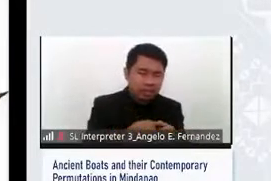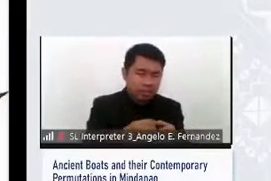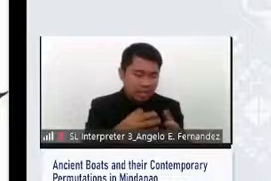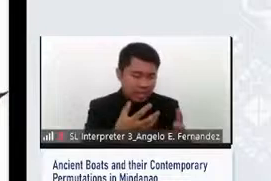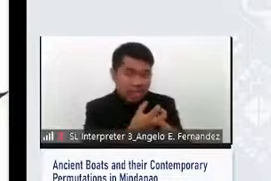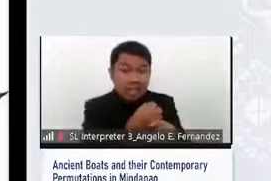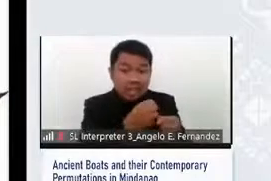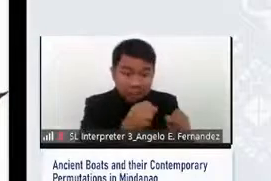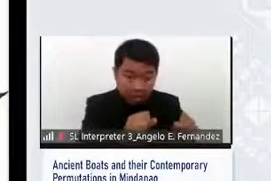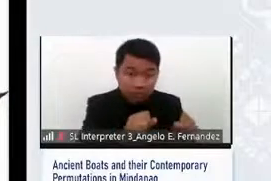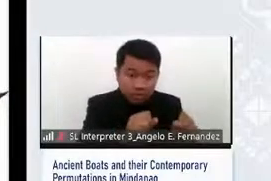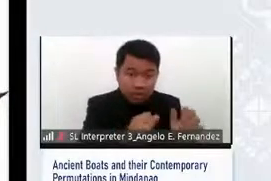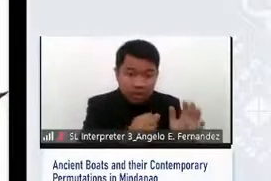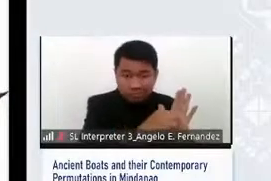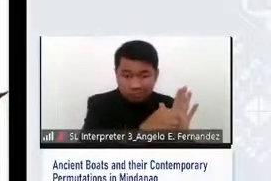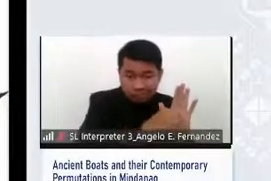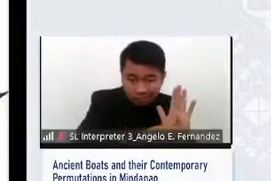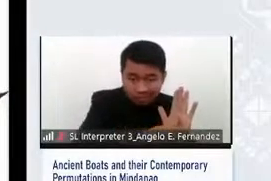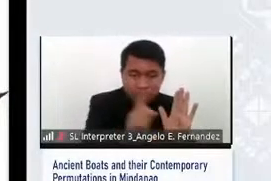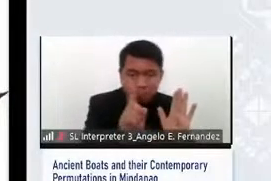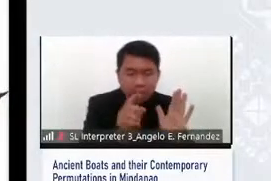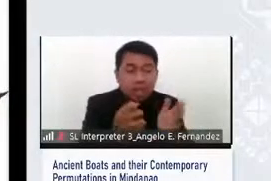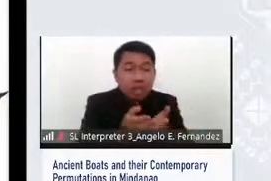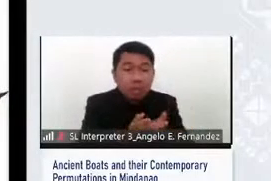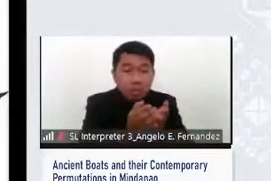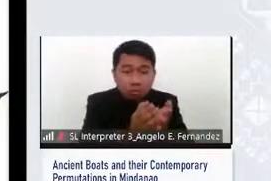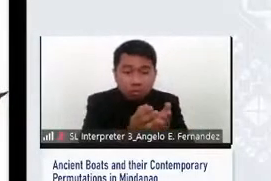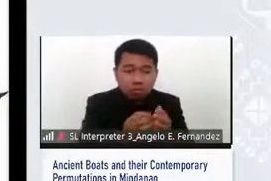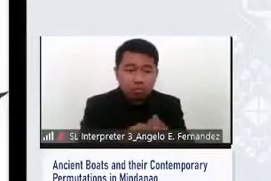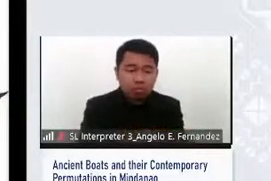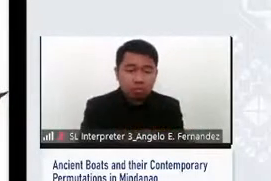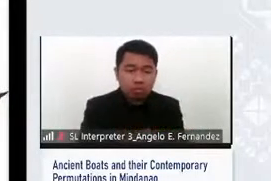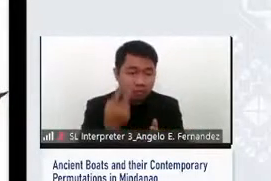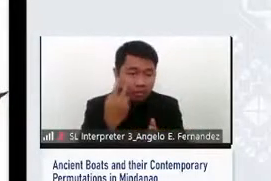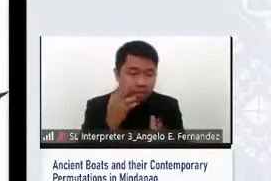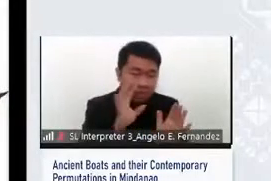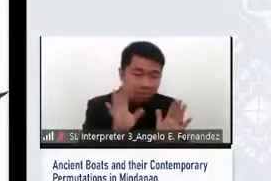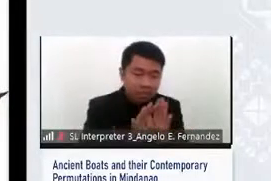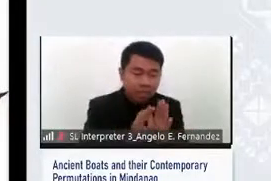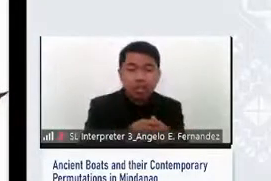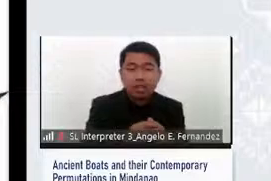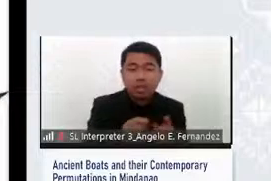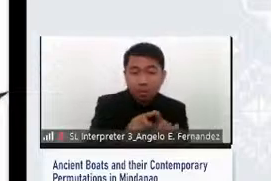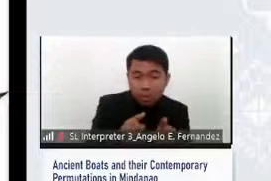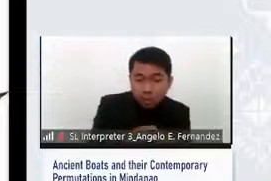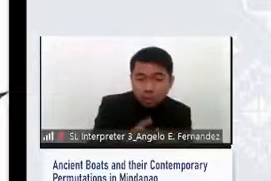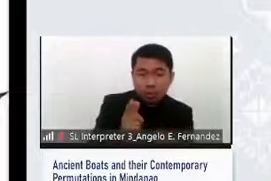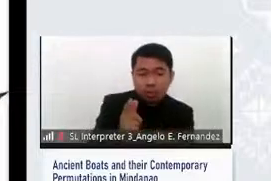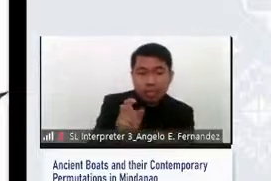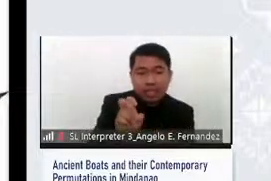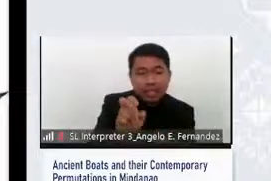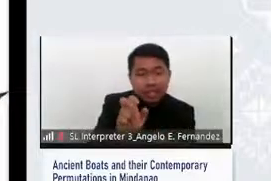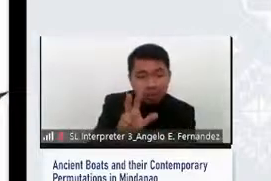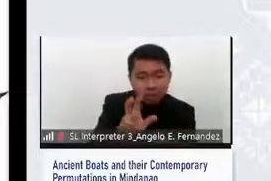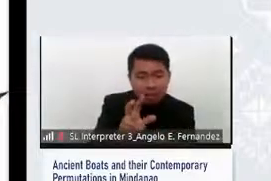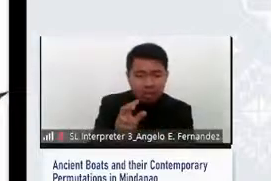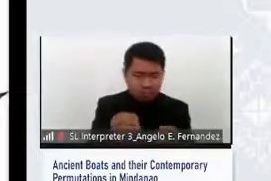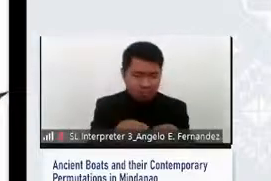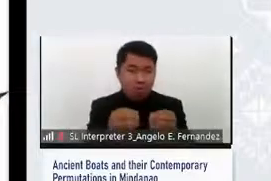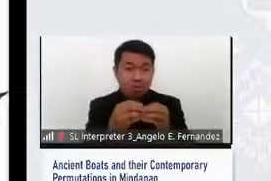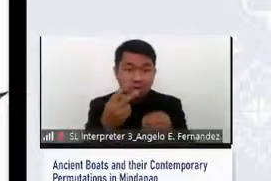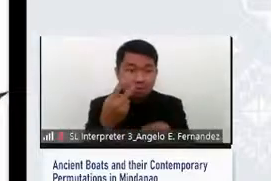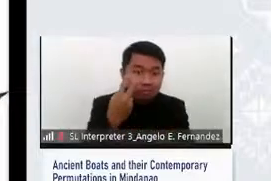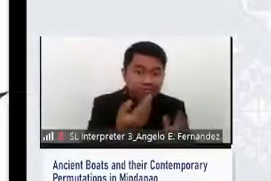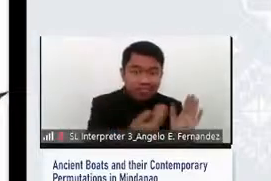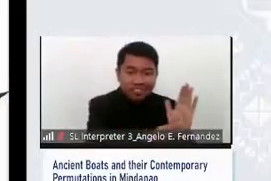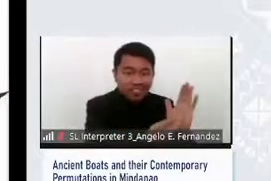the upper photo. In 2013, another hull remain was discovered during the course of re-excavating Butuan